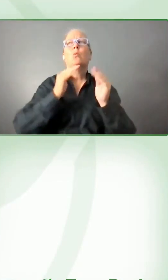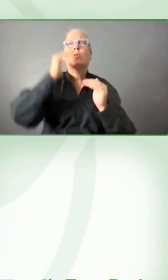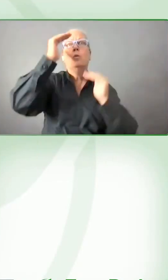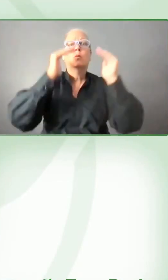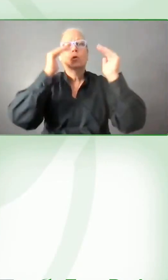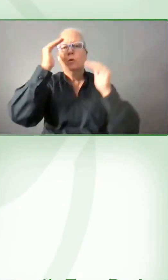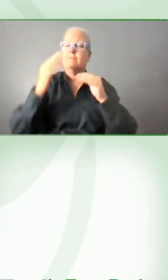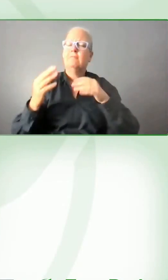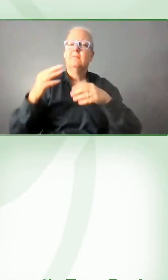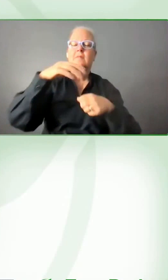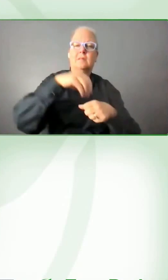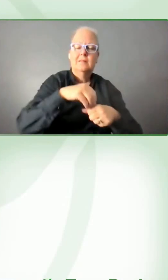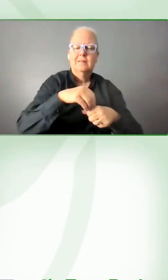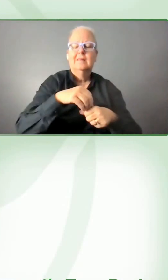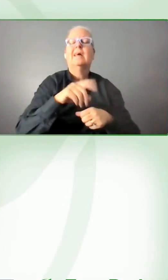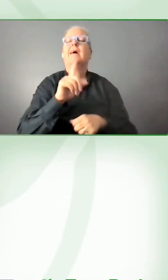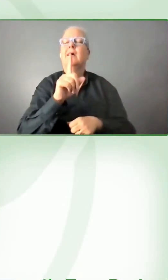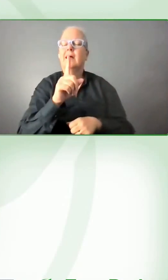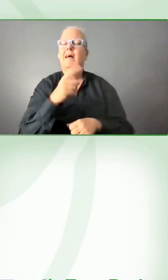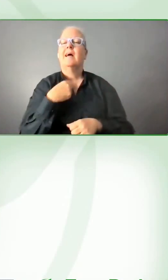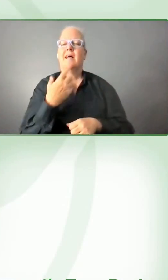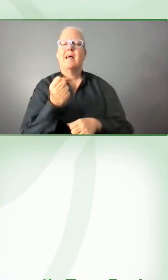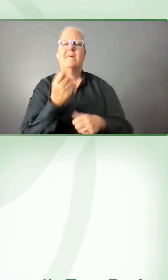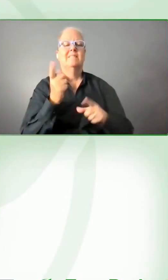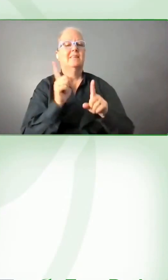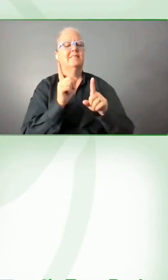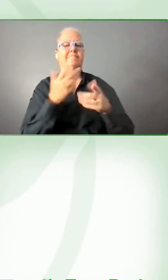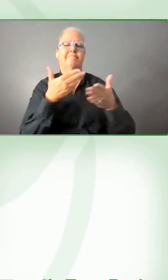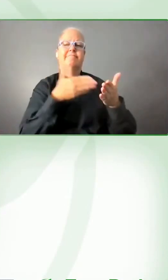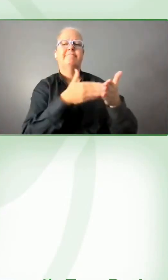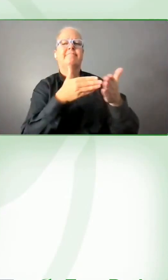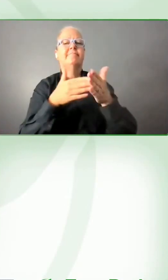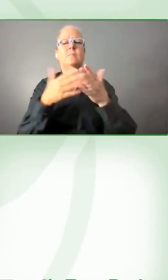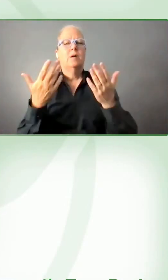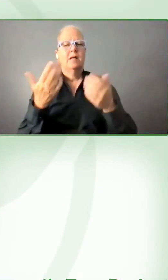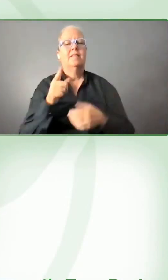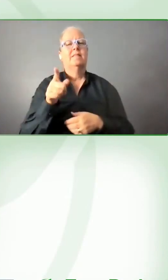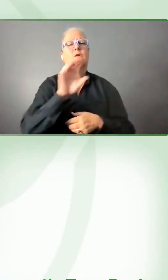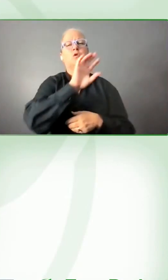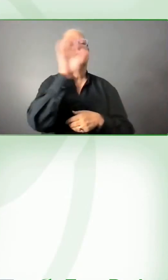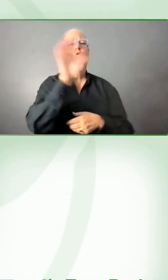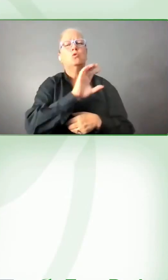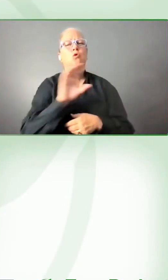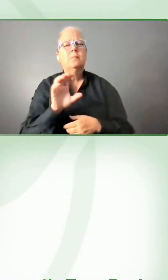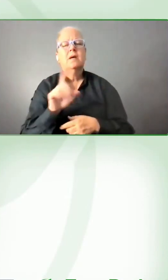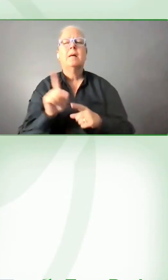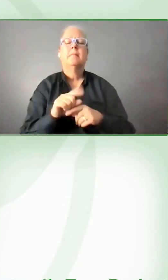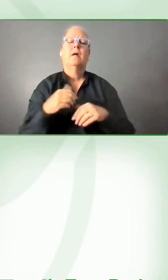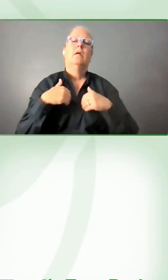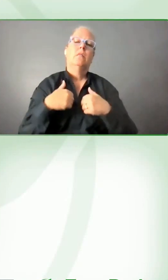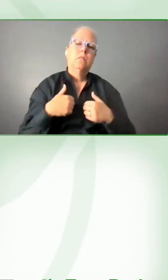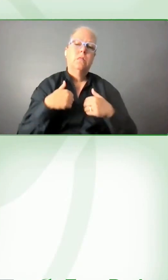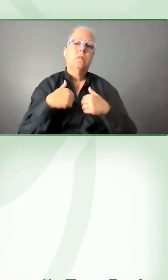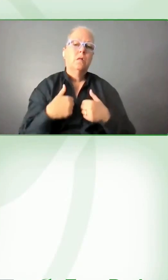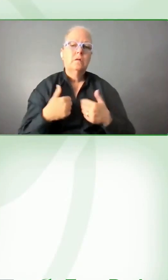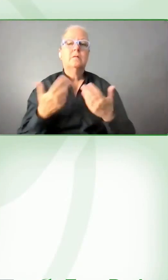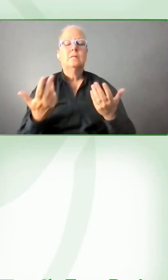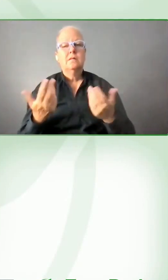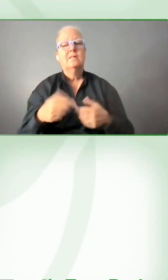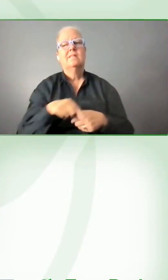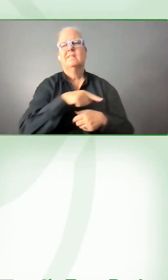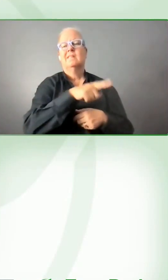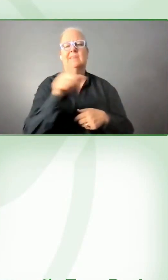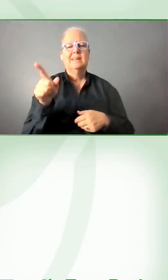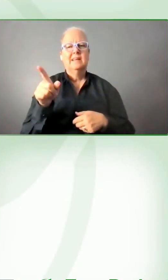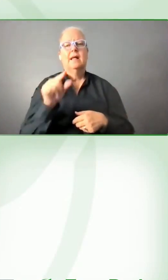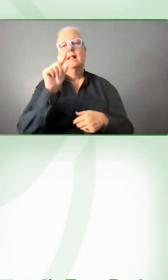then is in the pandemic, Zoom fatigue, right? At first we had quite a lot of signups and everything like that, but people just got sick of, like,